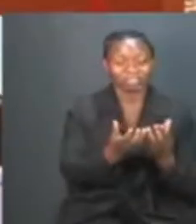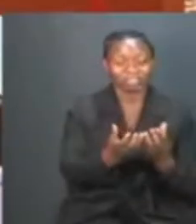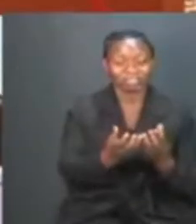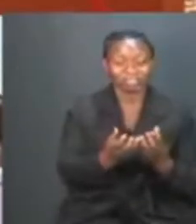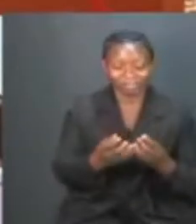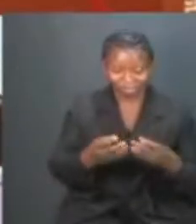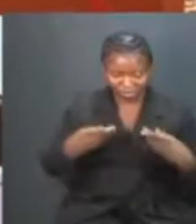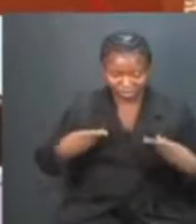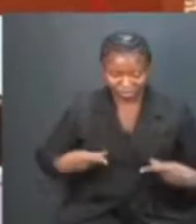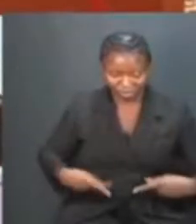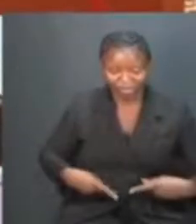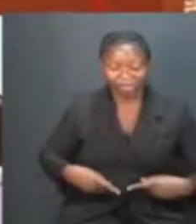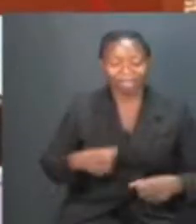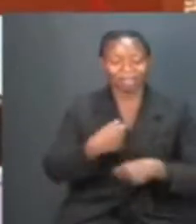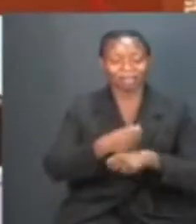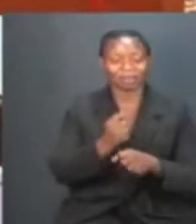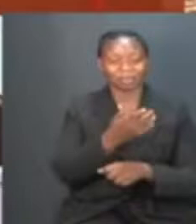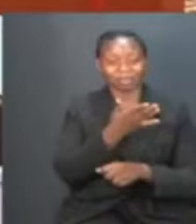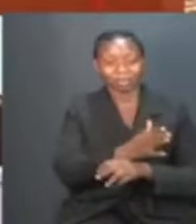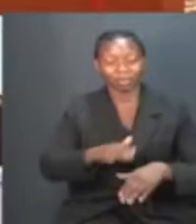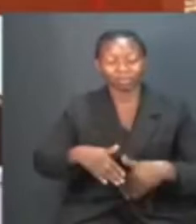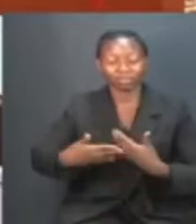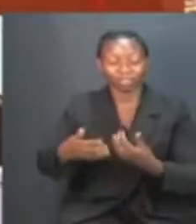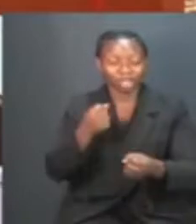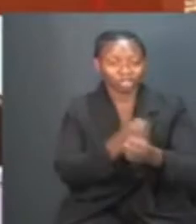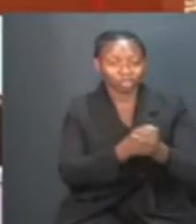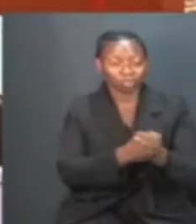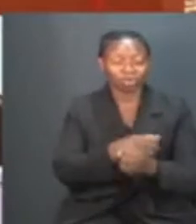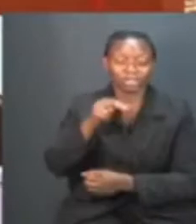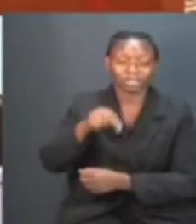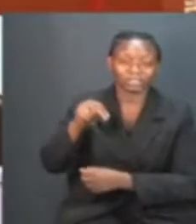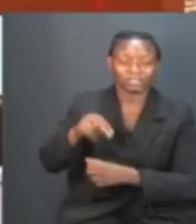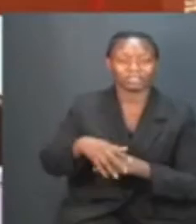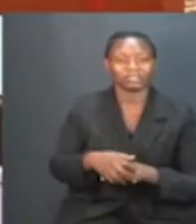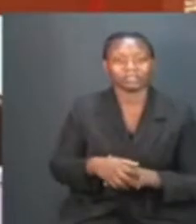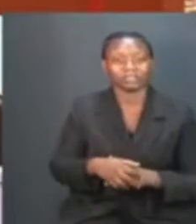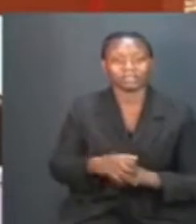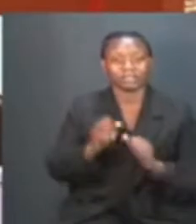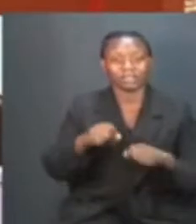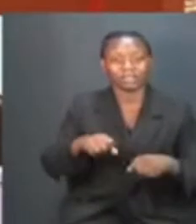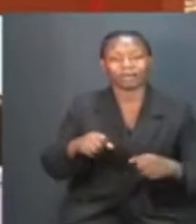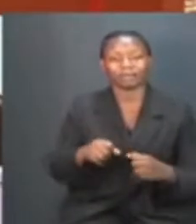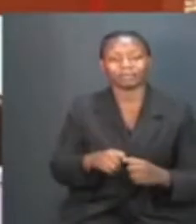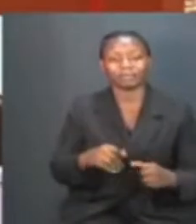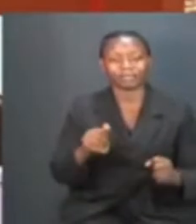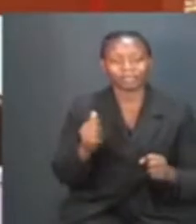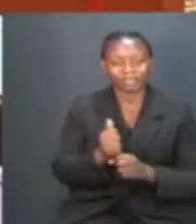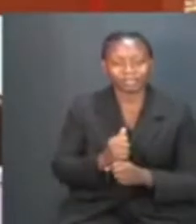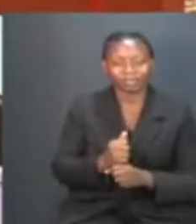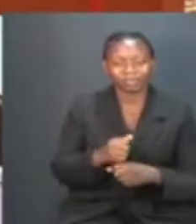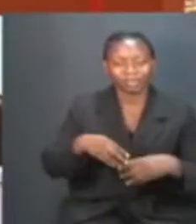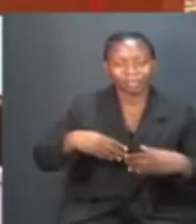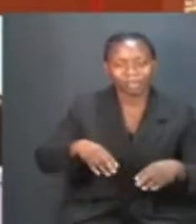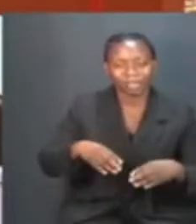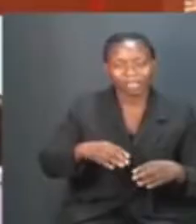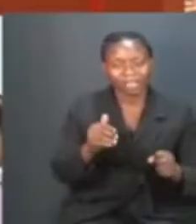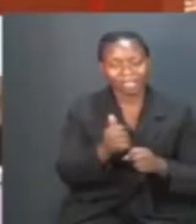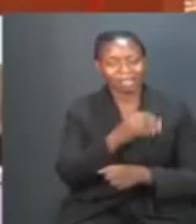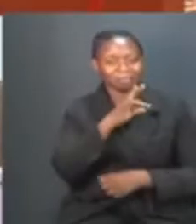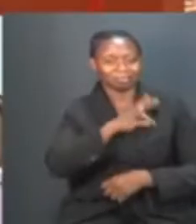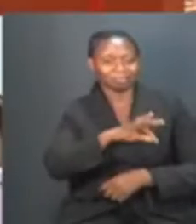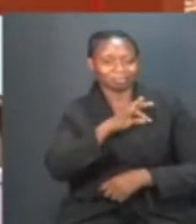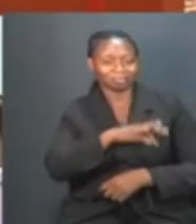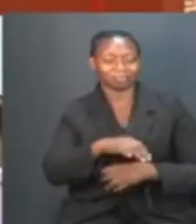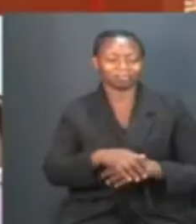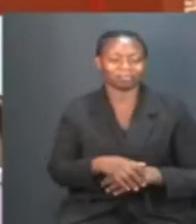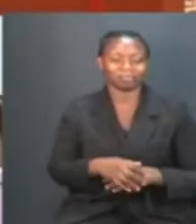this clothing is weaved, to provide the support that they need so that they can meet the market, earn some income, and boost